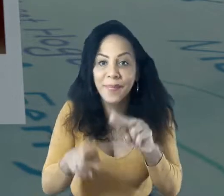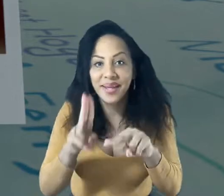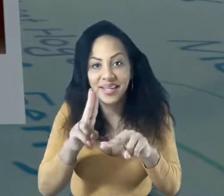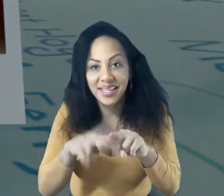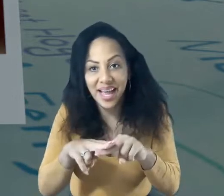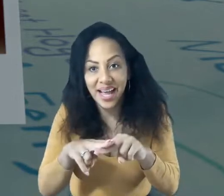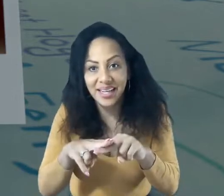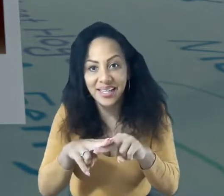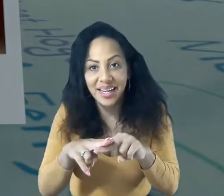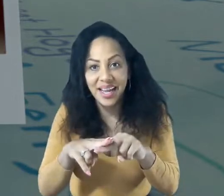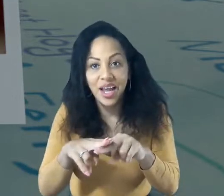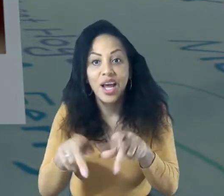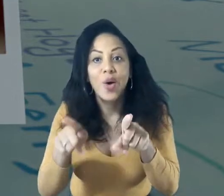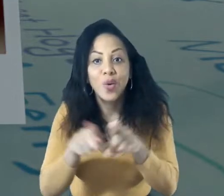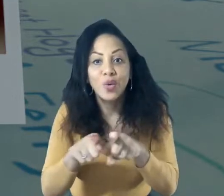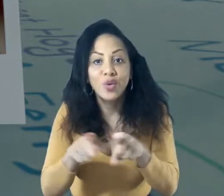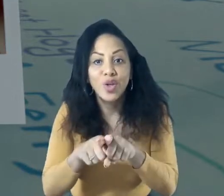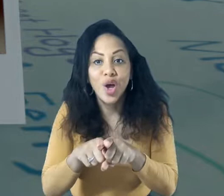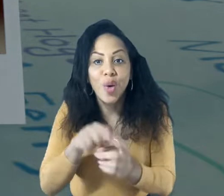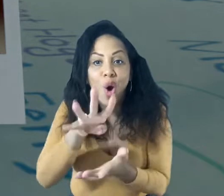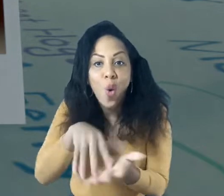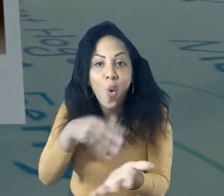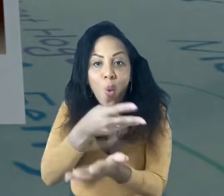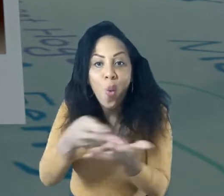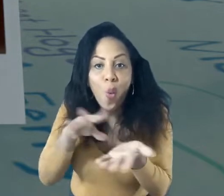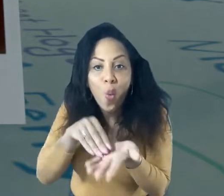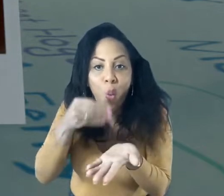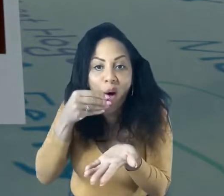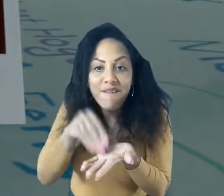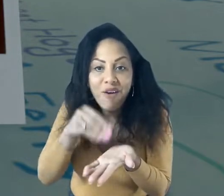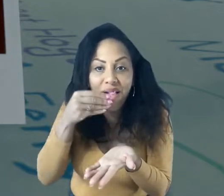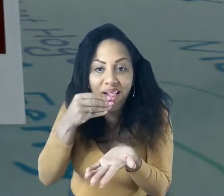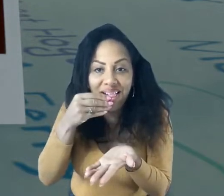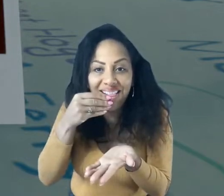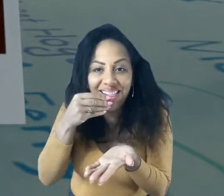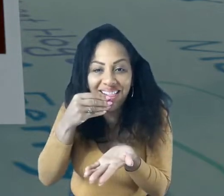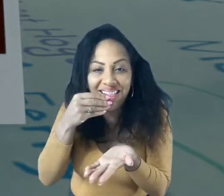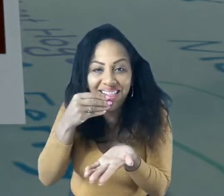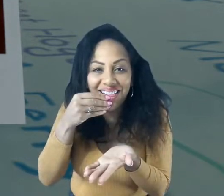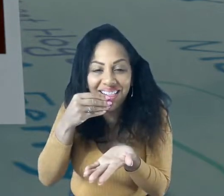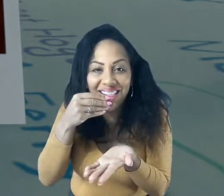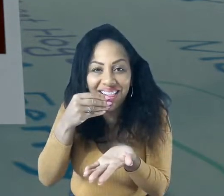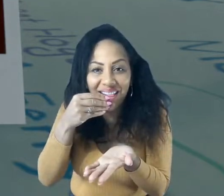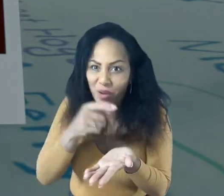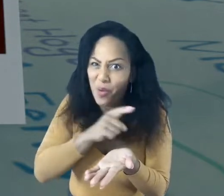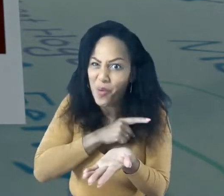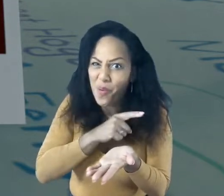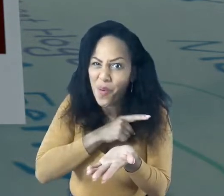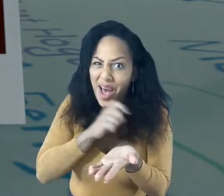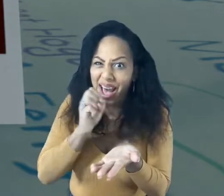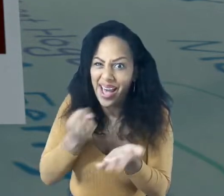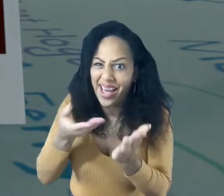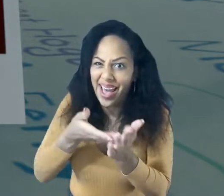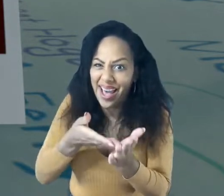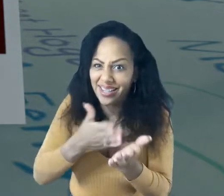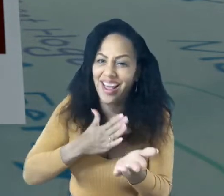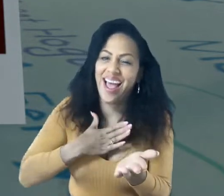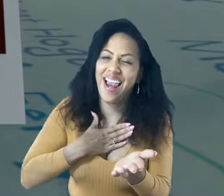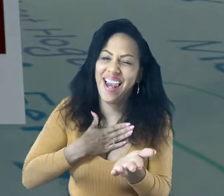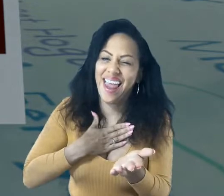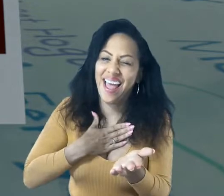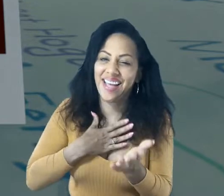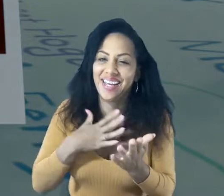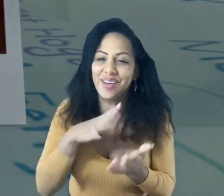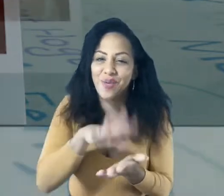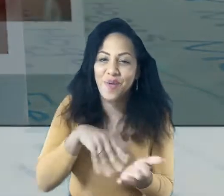waffle. The only reason why I put it on is because I like waffles. There was a day